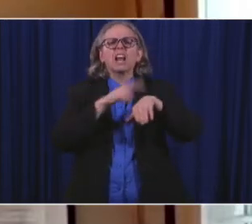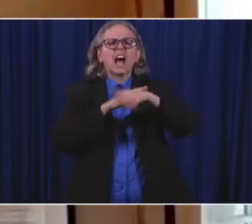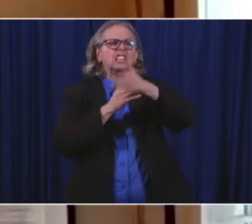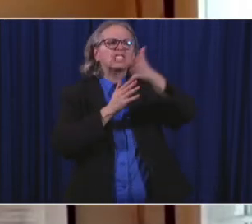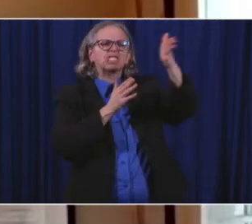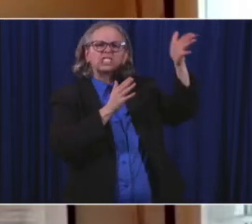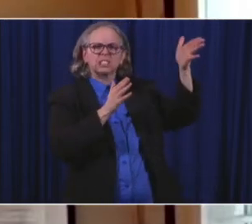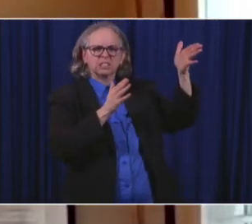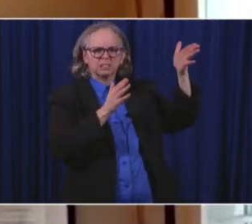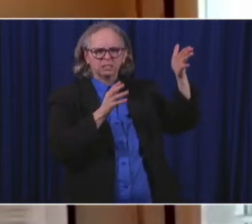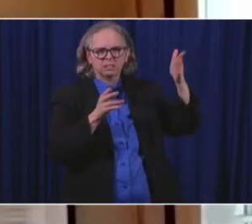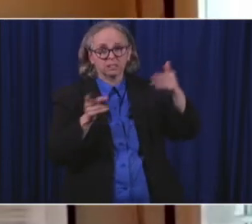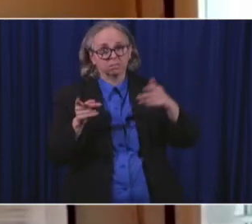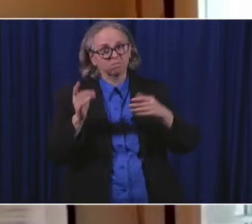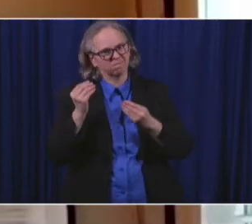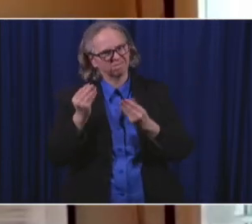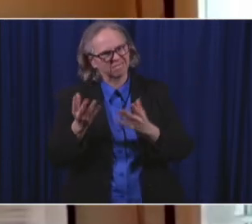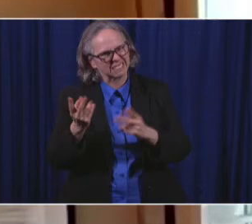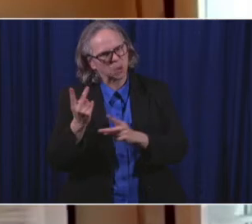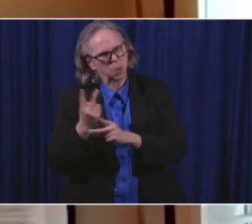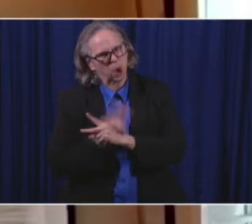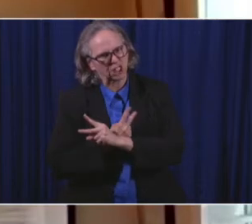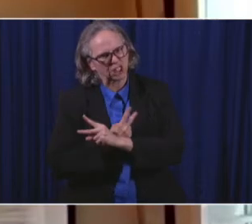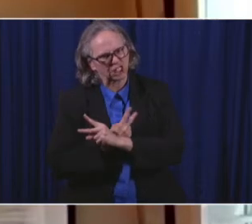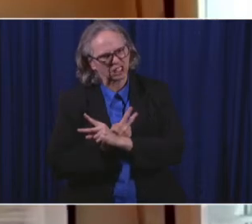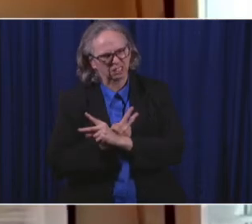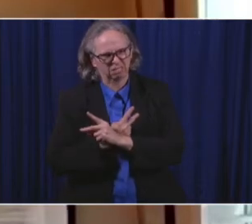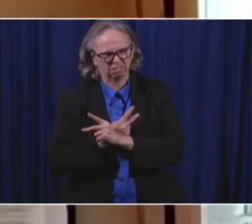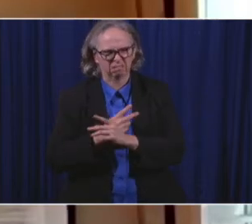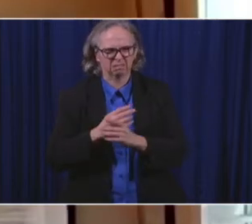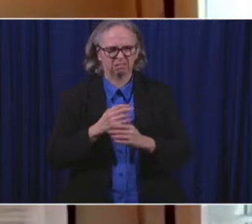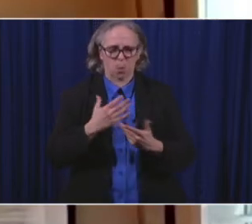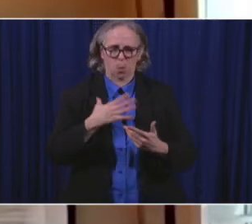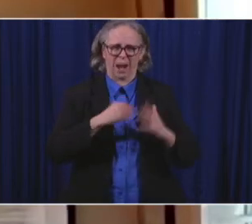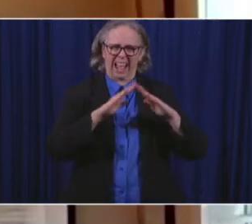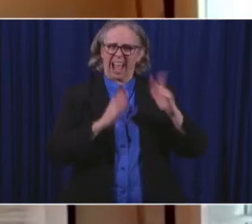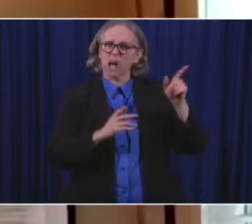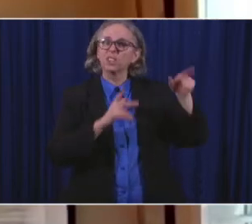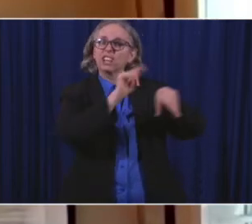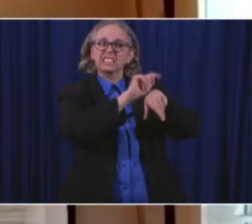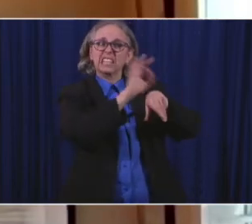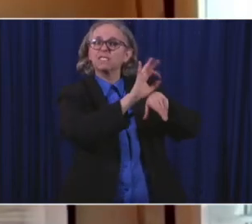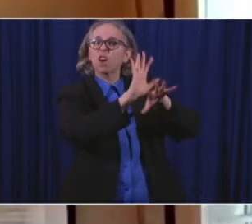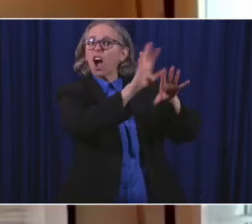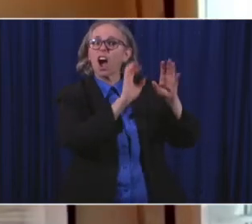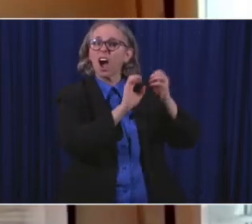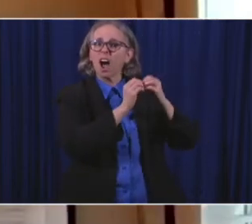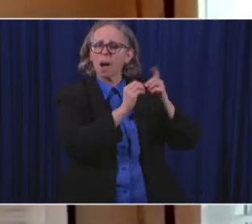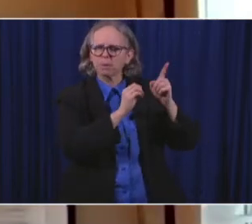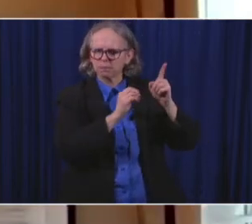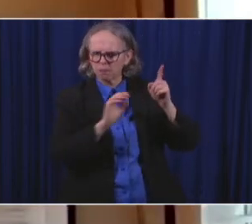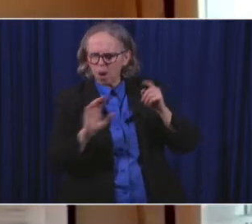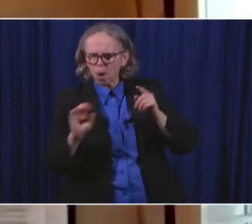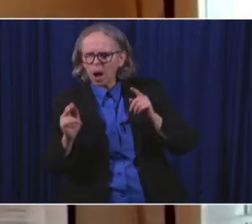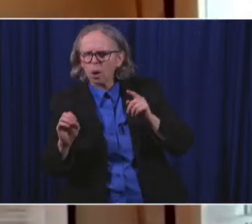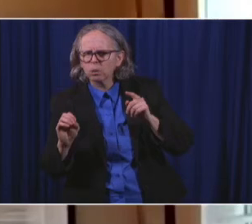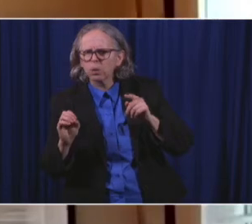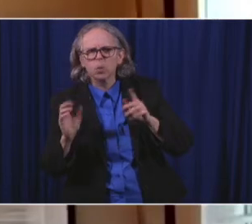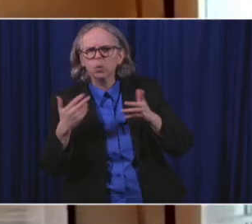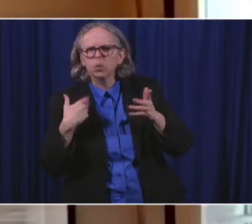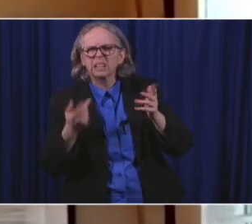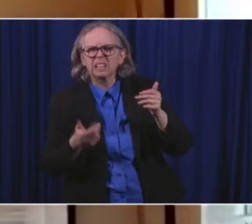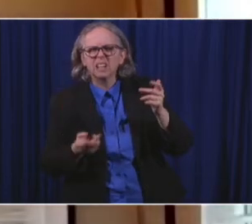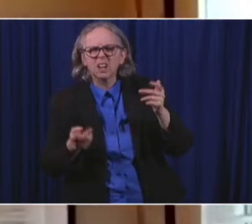the White House Coronavirus Task Force, is in the neighborhood of 160% of the national average. When we look at